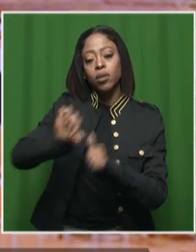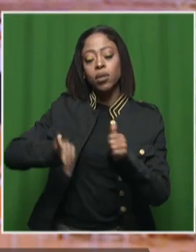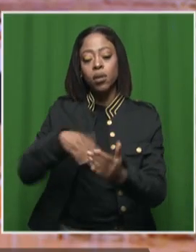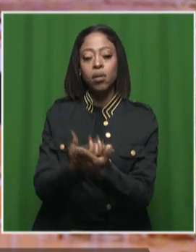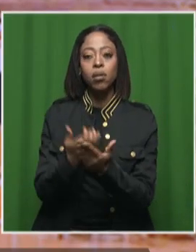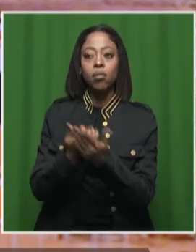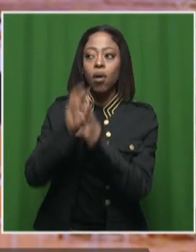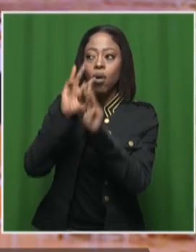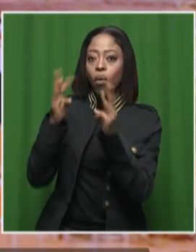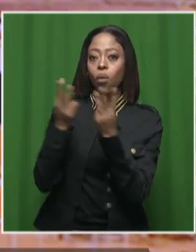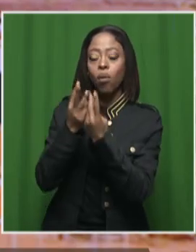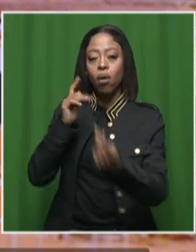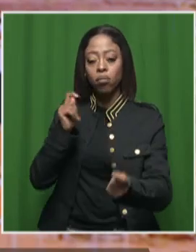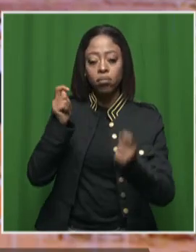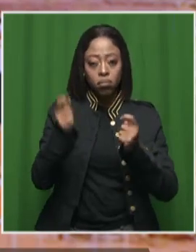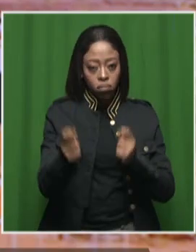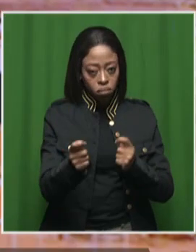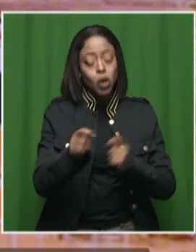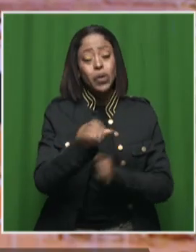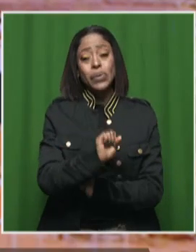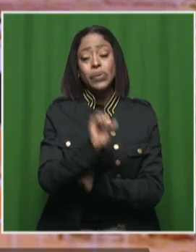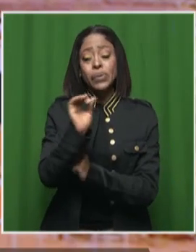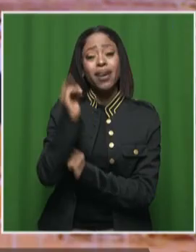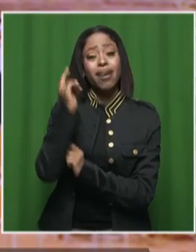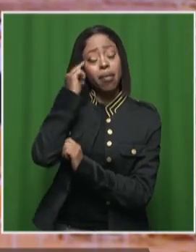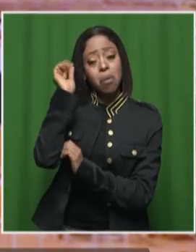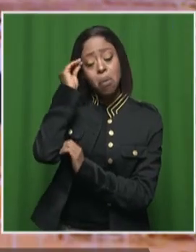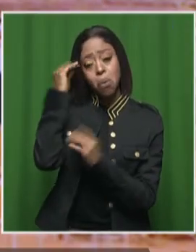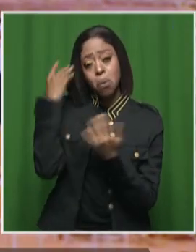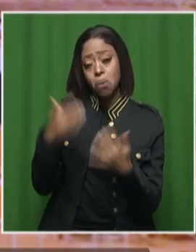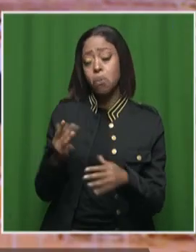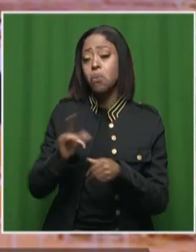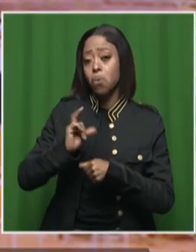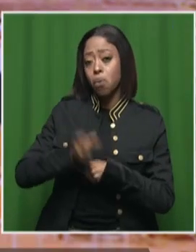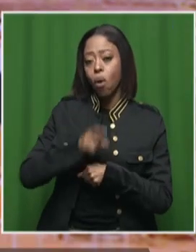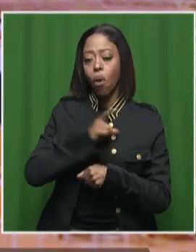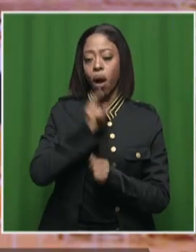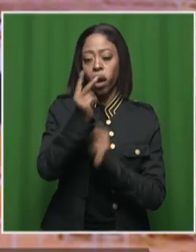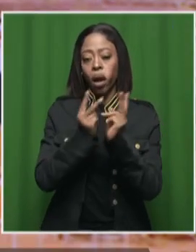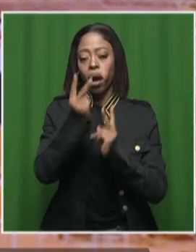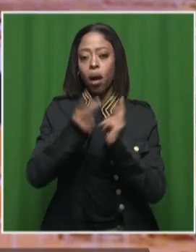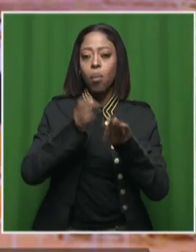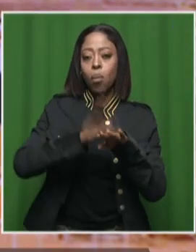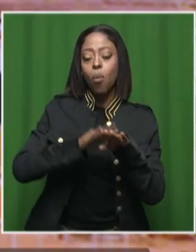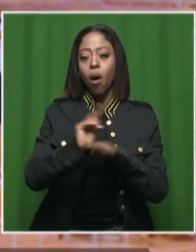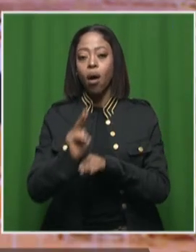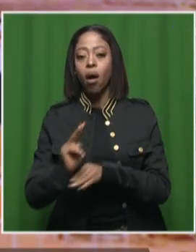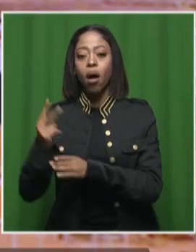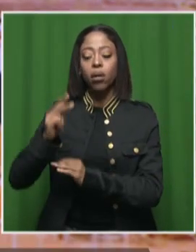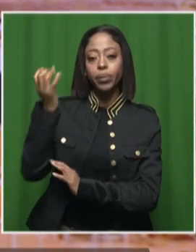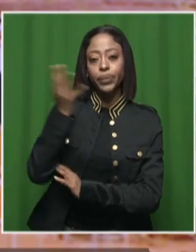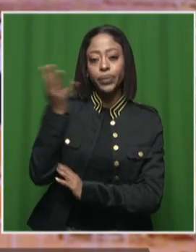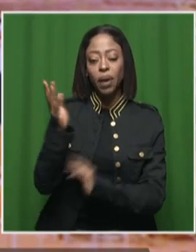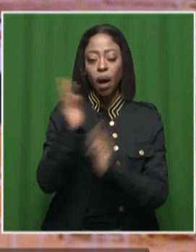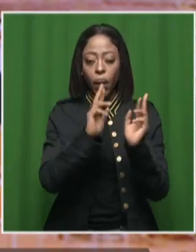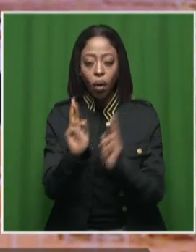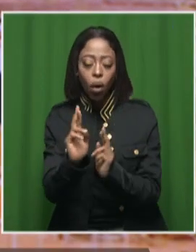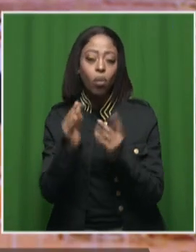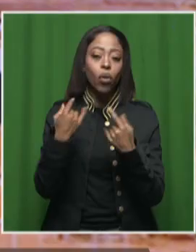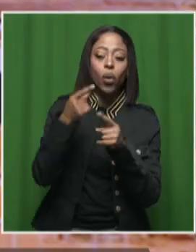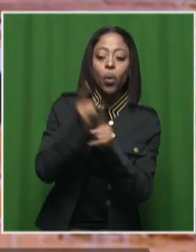global transformation. So it should be an interesting one. It'll be interesting to see as well some of the other speakers, and hopefully we'll be able to get